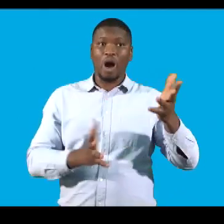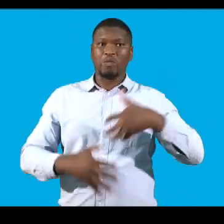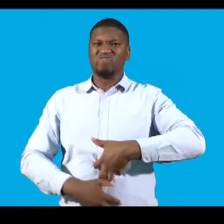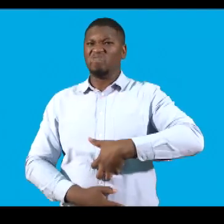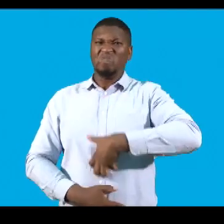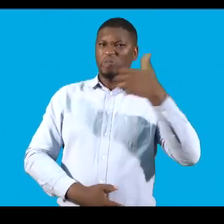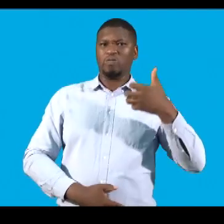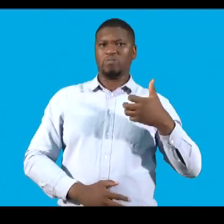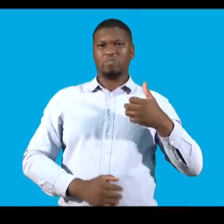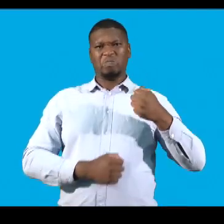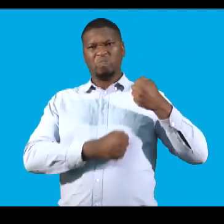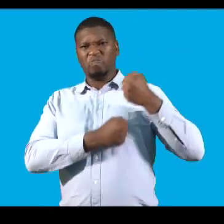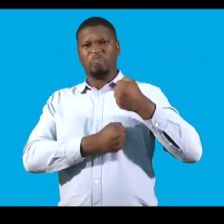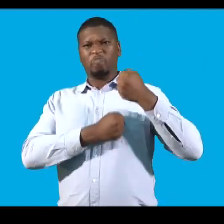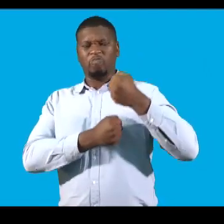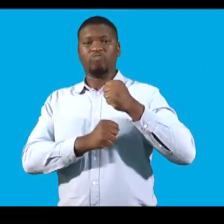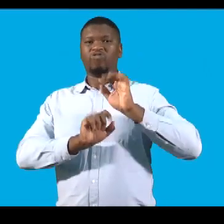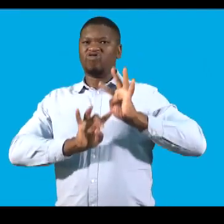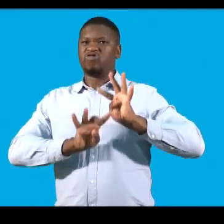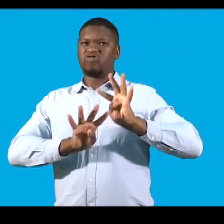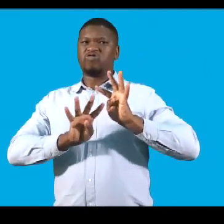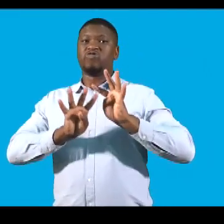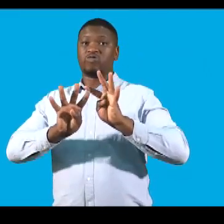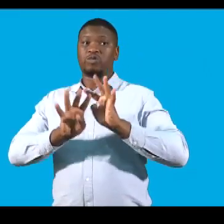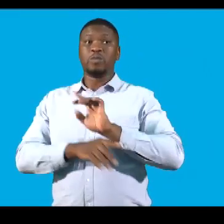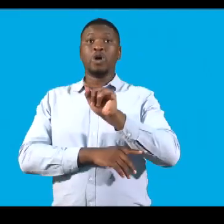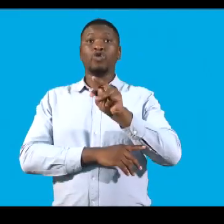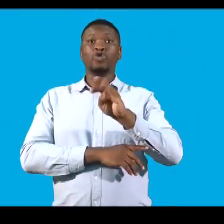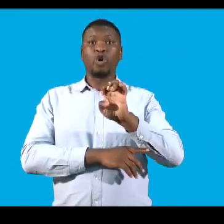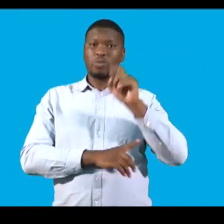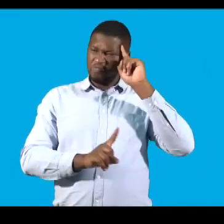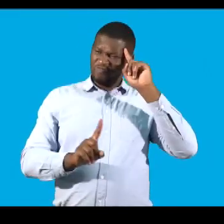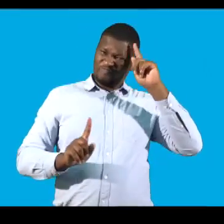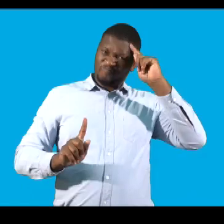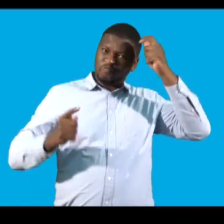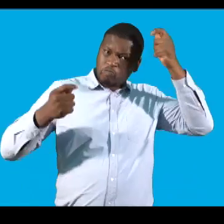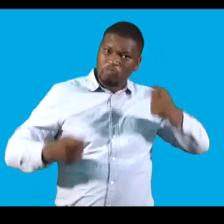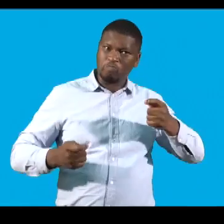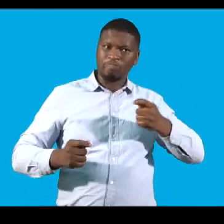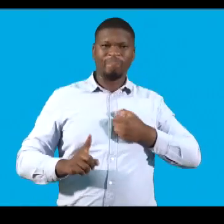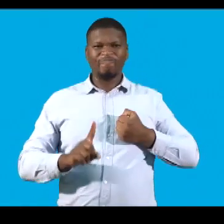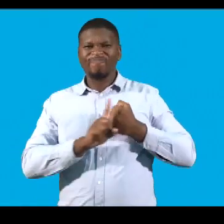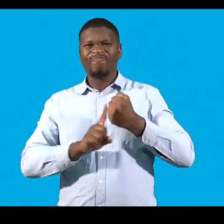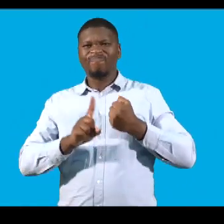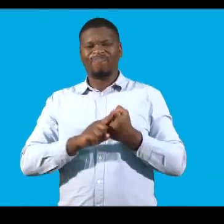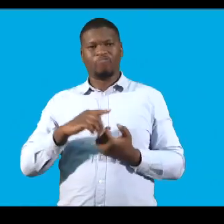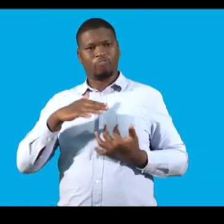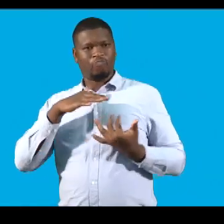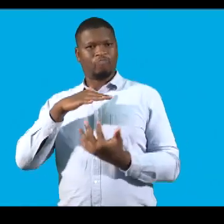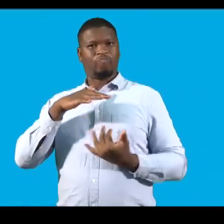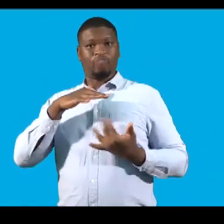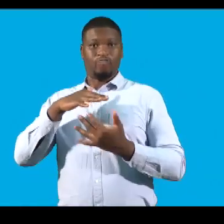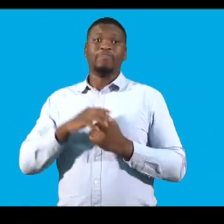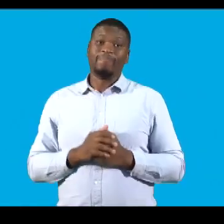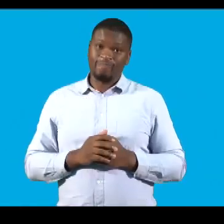is angry, it's protesting, and it's unrelenting. The tone is determined, passionate, and